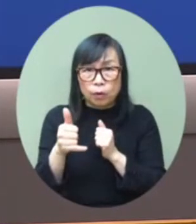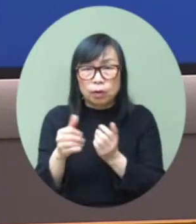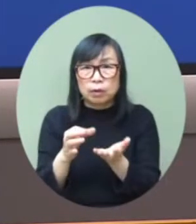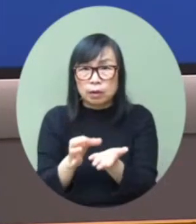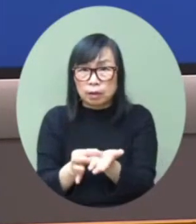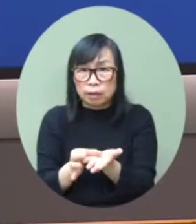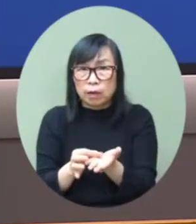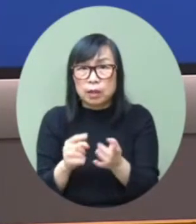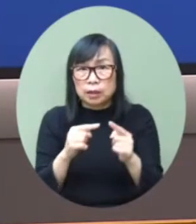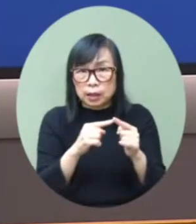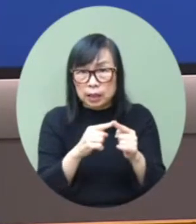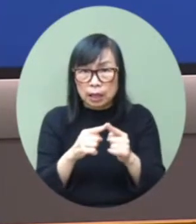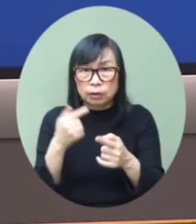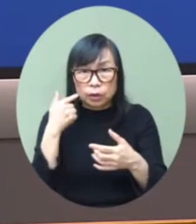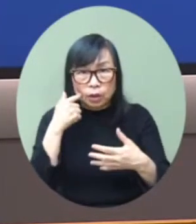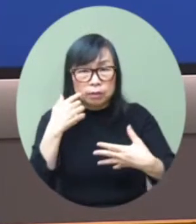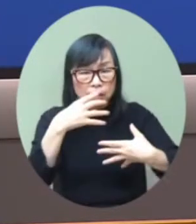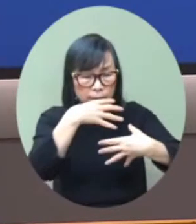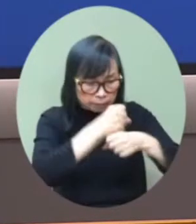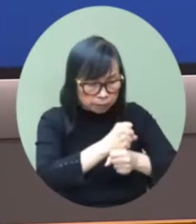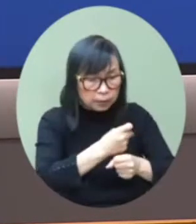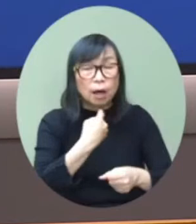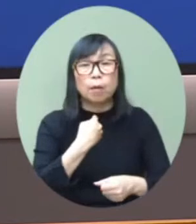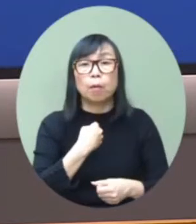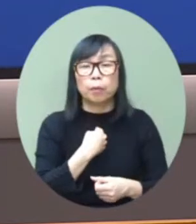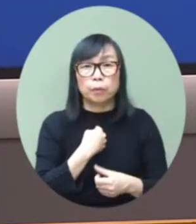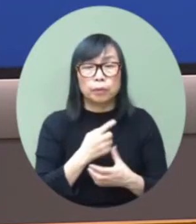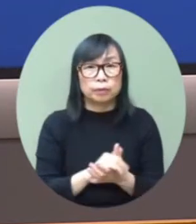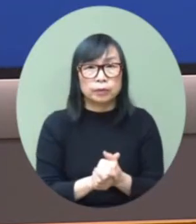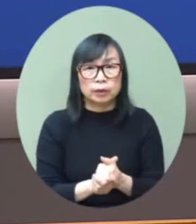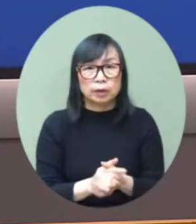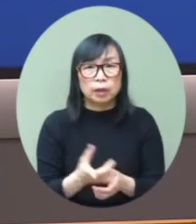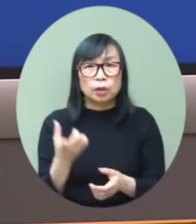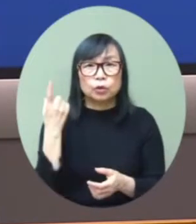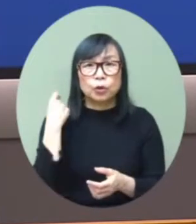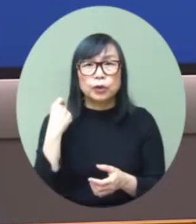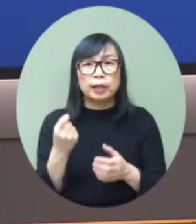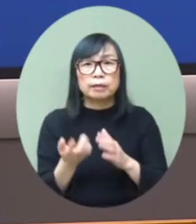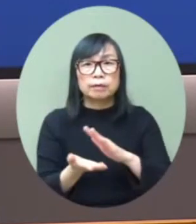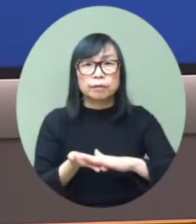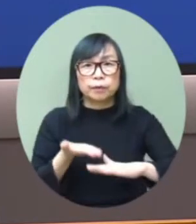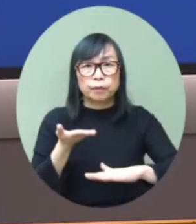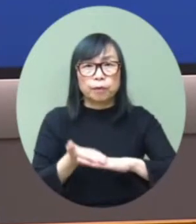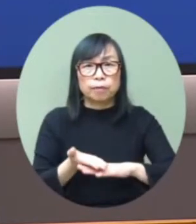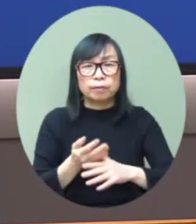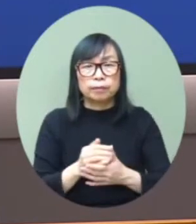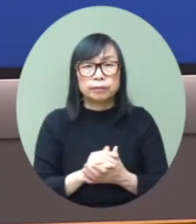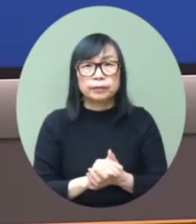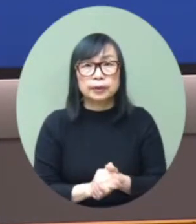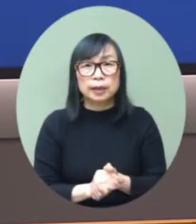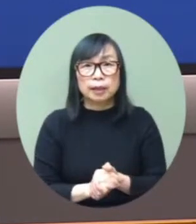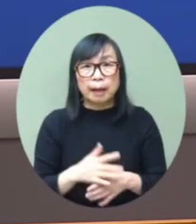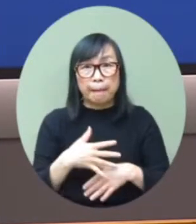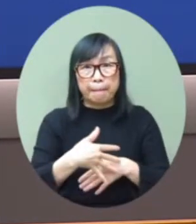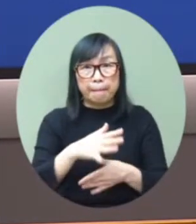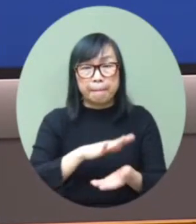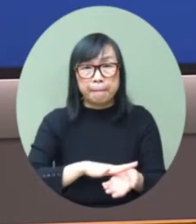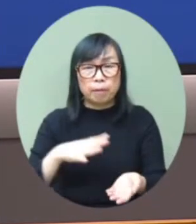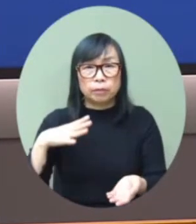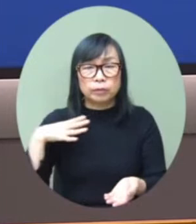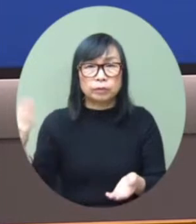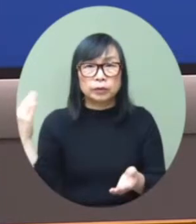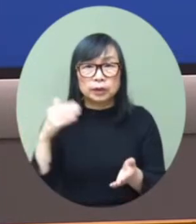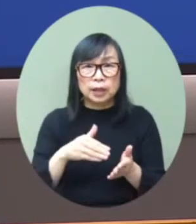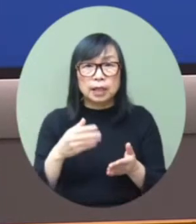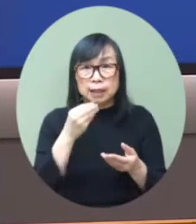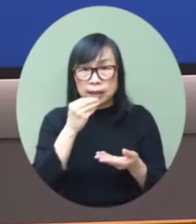February and end of March. We have suspended the issuance of CTNs. It's been relaunched